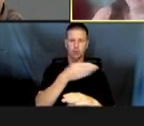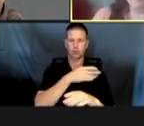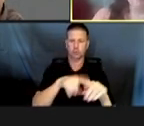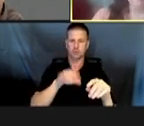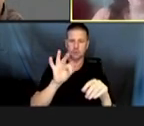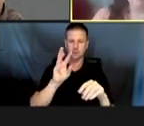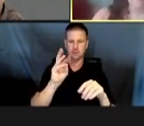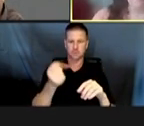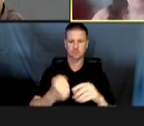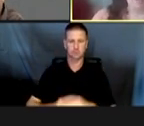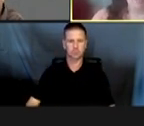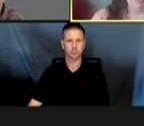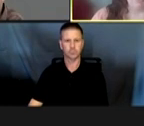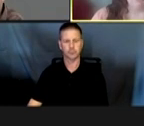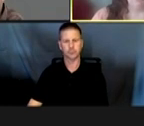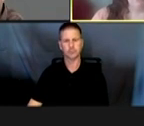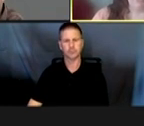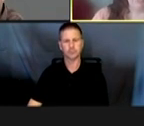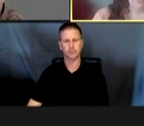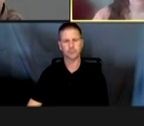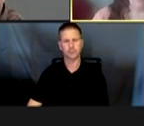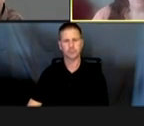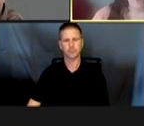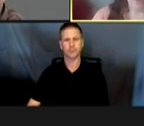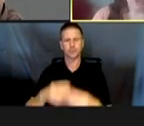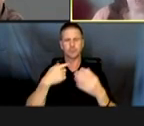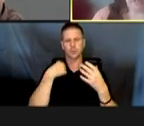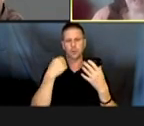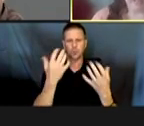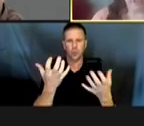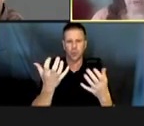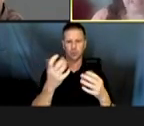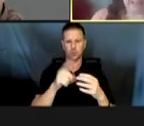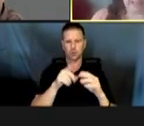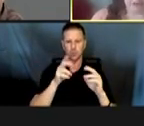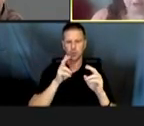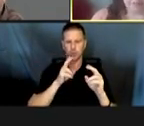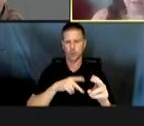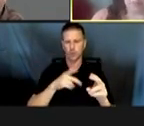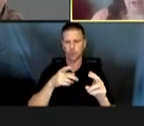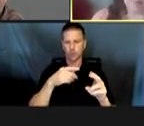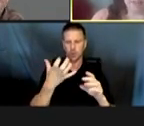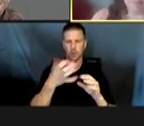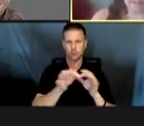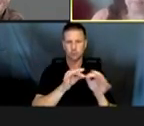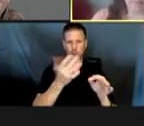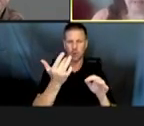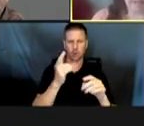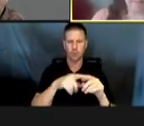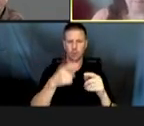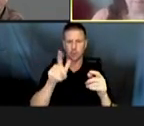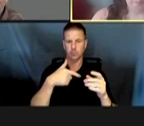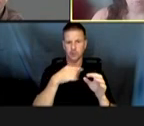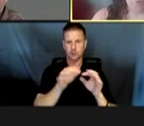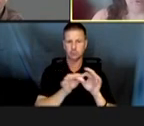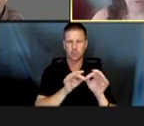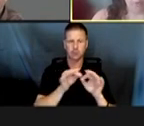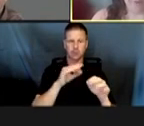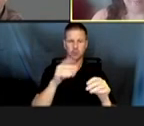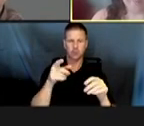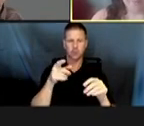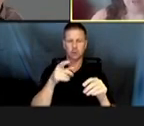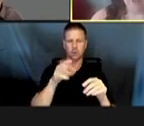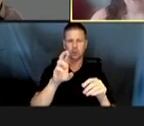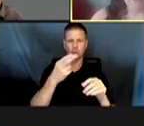60s. So I want to humanize this for a second, and I'll explain why, but let me explain Rhoda's